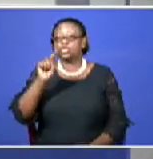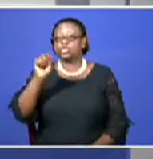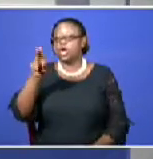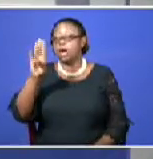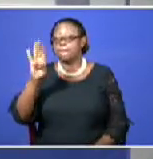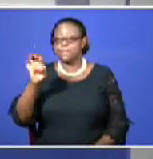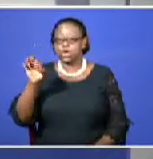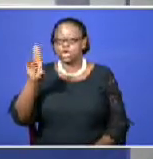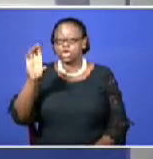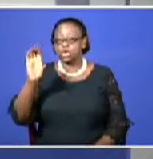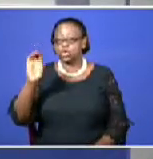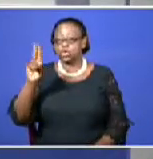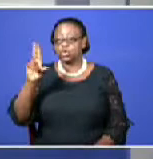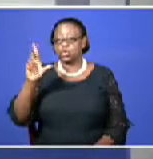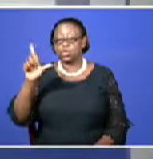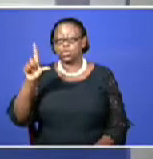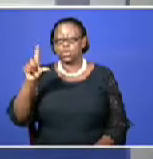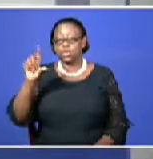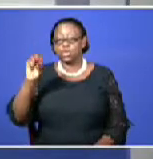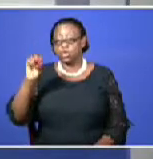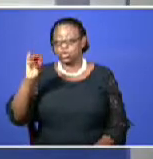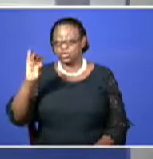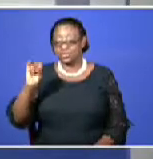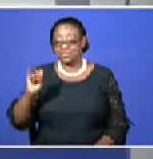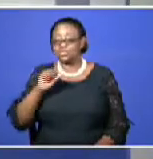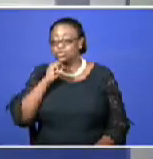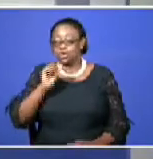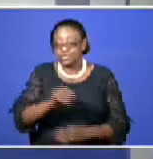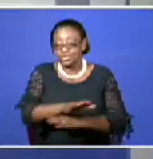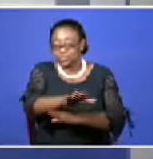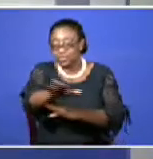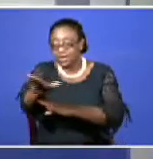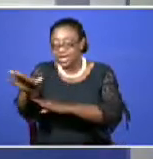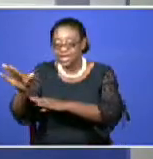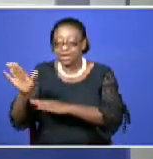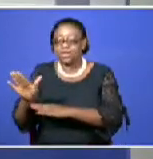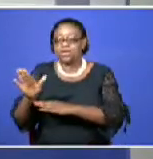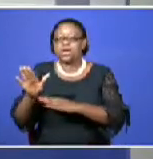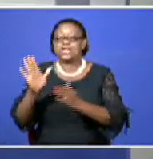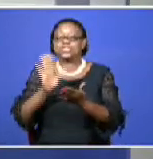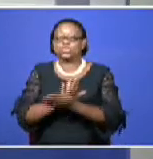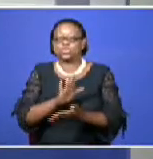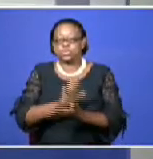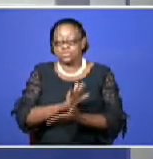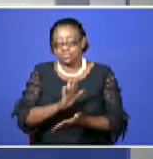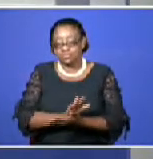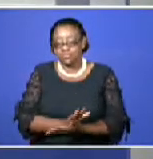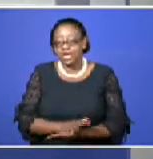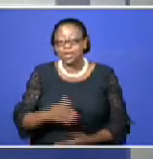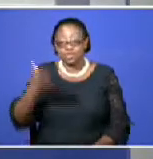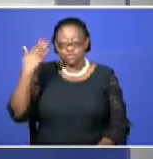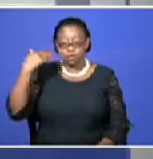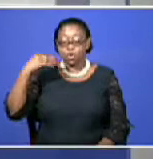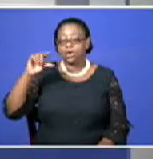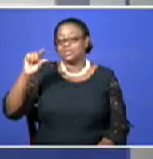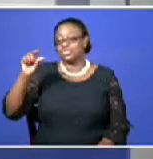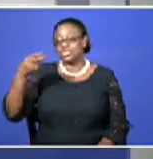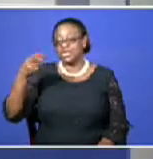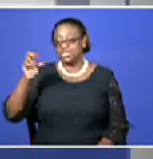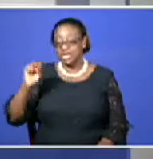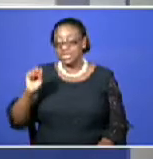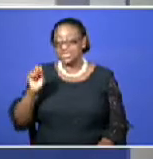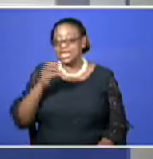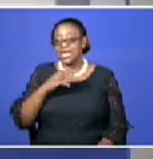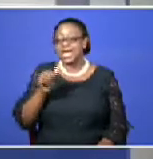tuberculosis or any diseases on school campuses. Cases of the virus have been recorded at the Government High and F. Adley Junior High